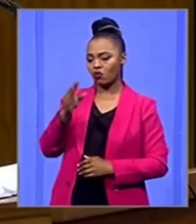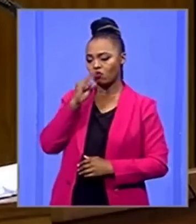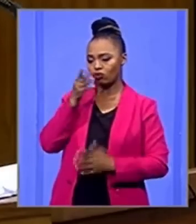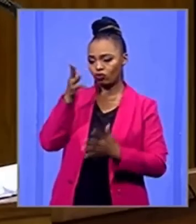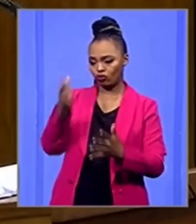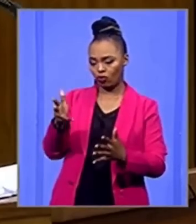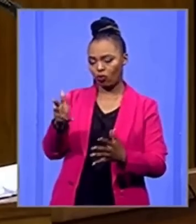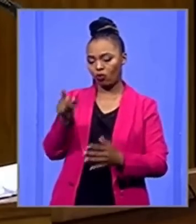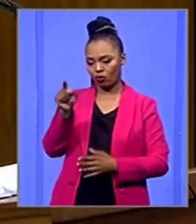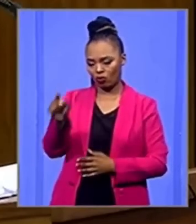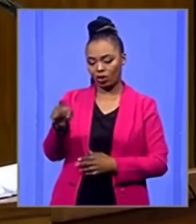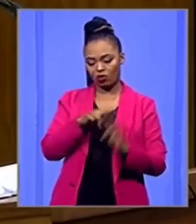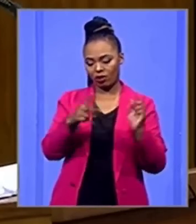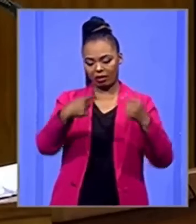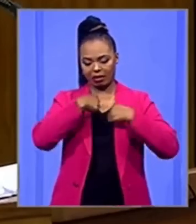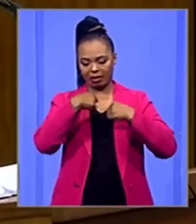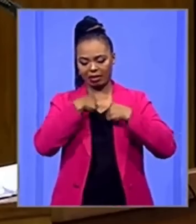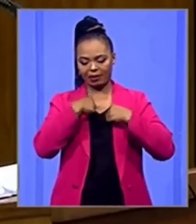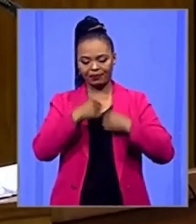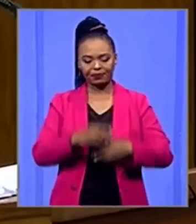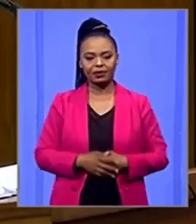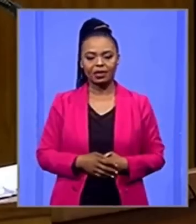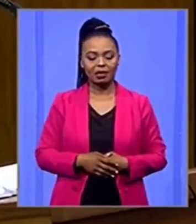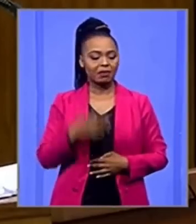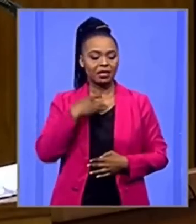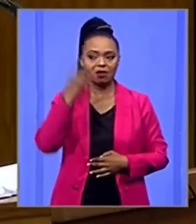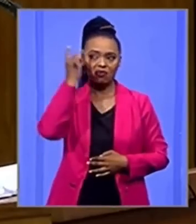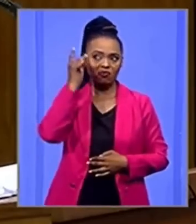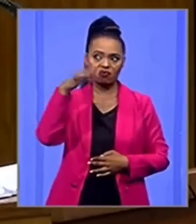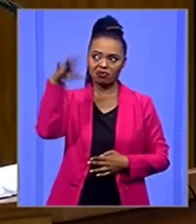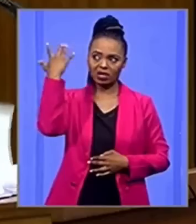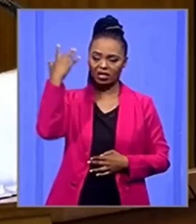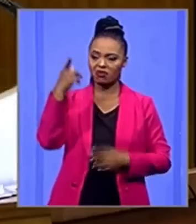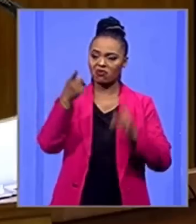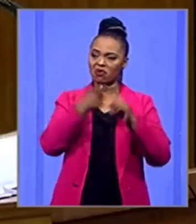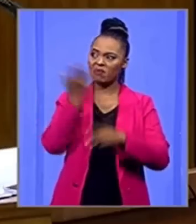That's what you are saying, Advocate Mshola, not me.